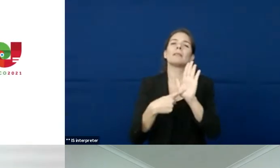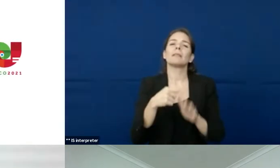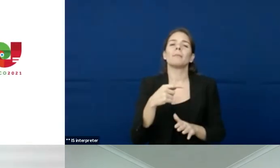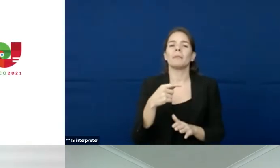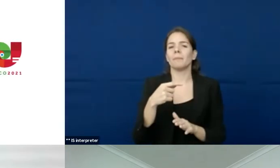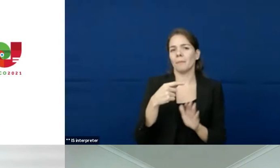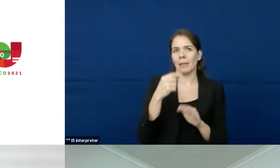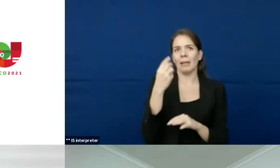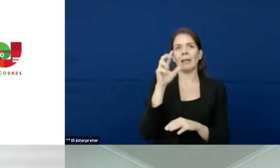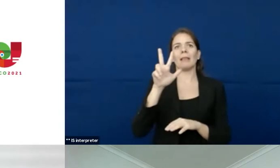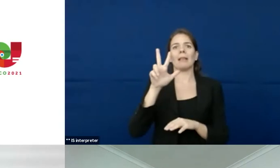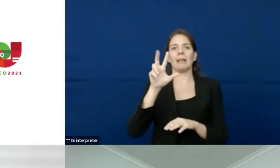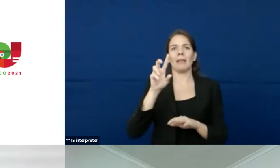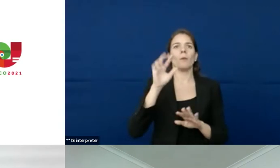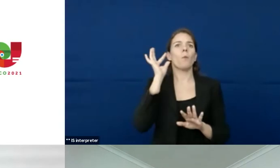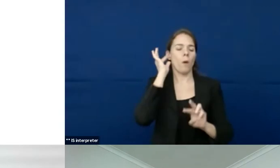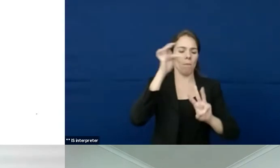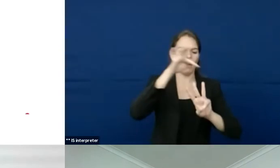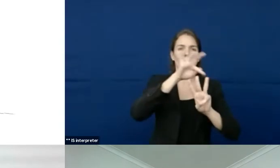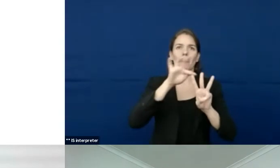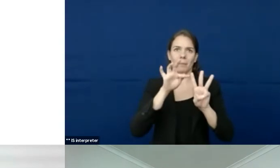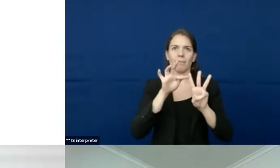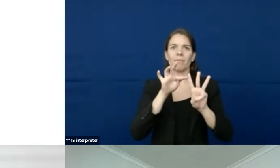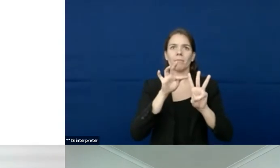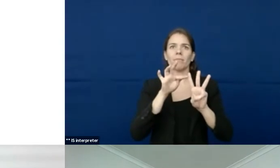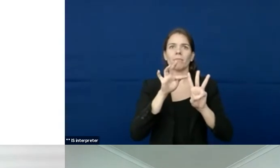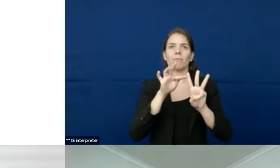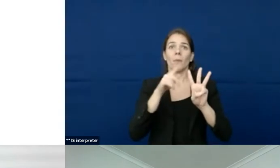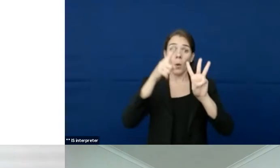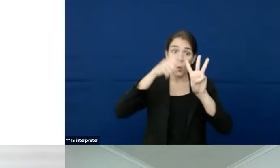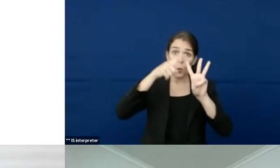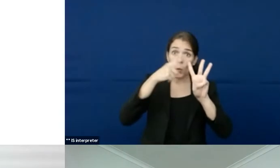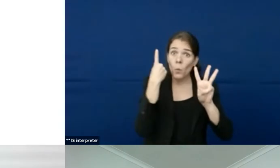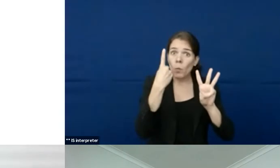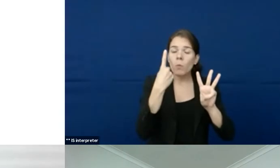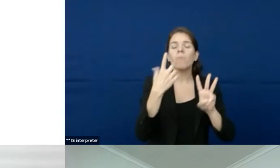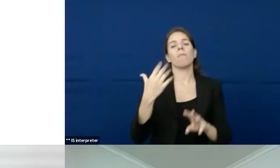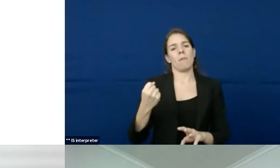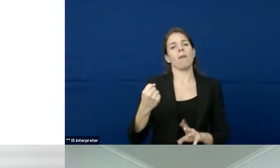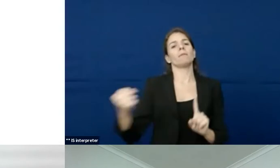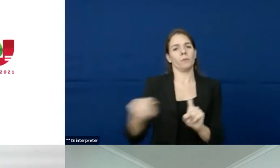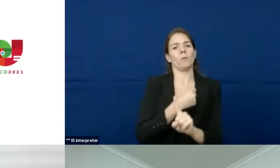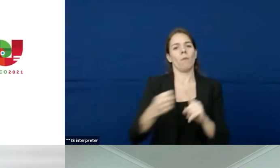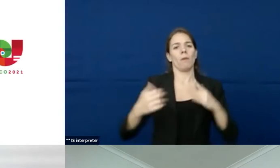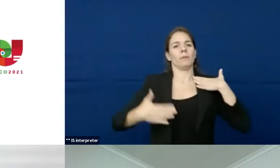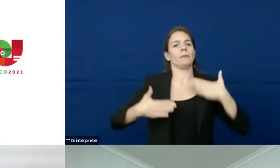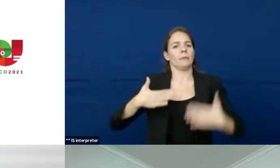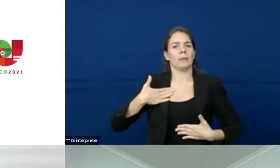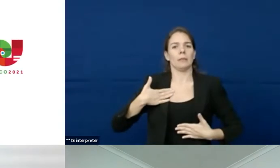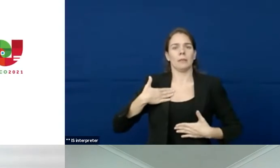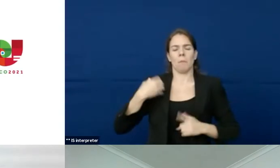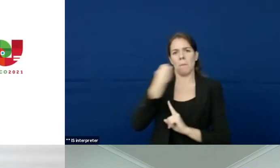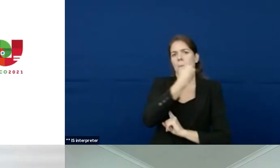sexual violence by a non-partner. It's a number that has not changed for the